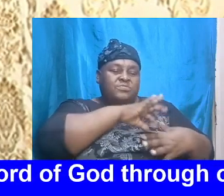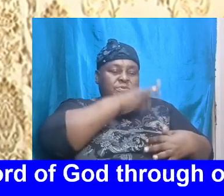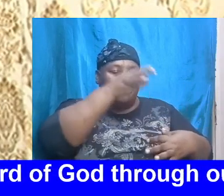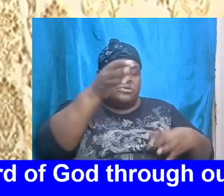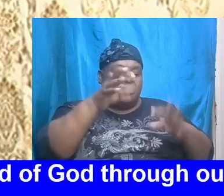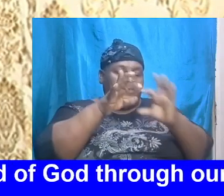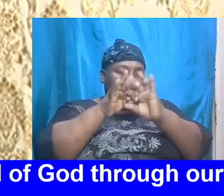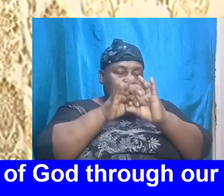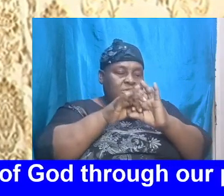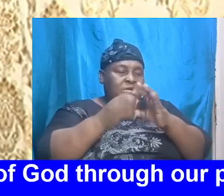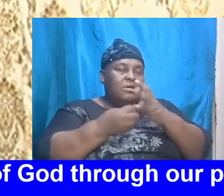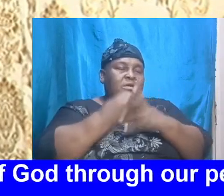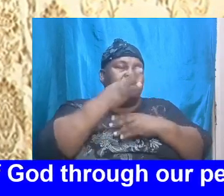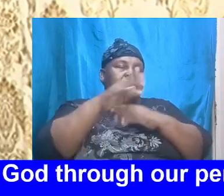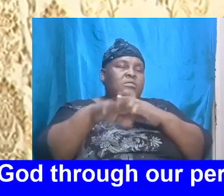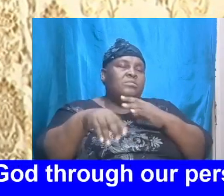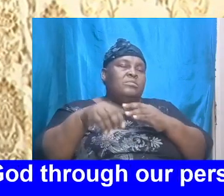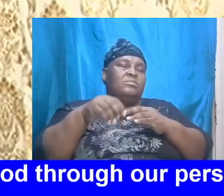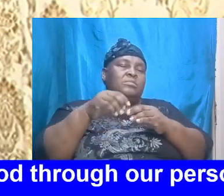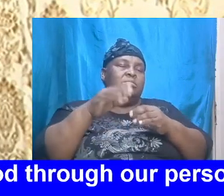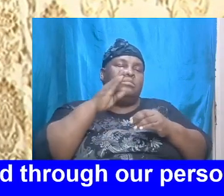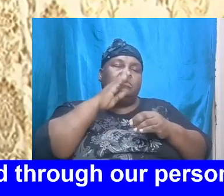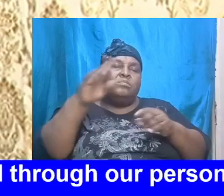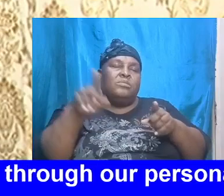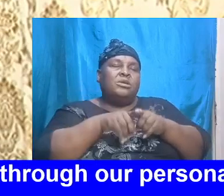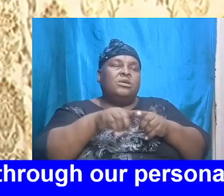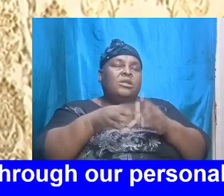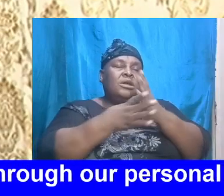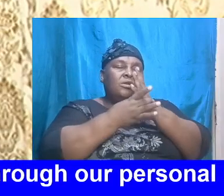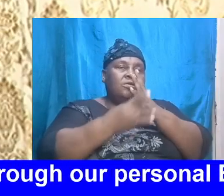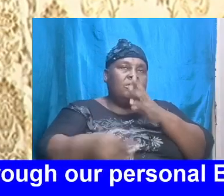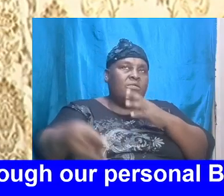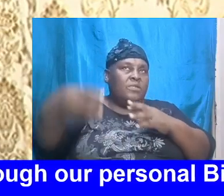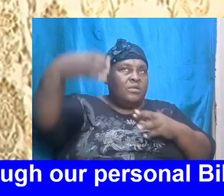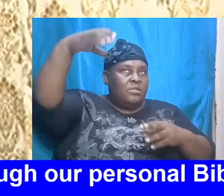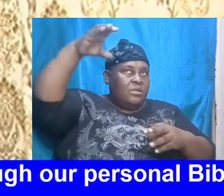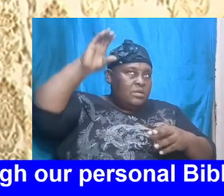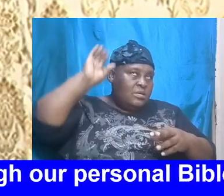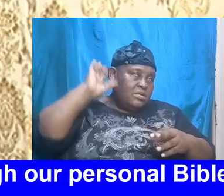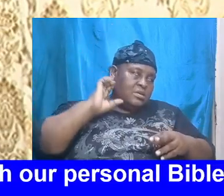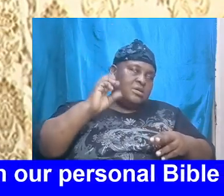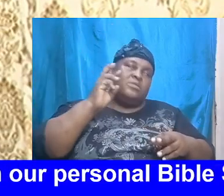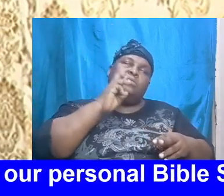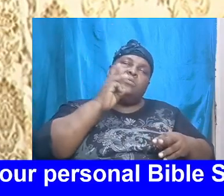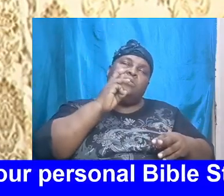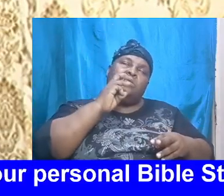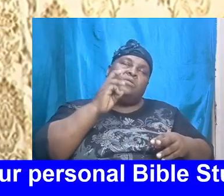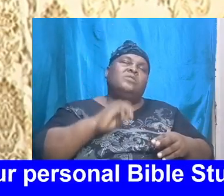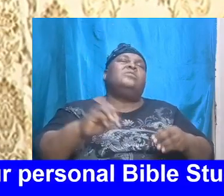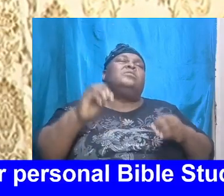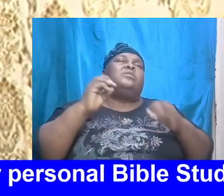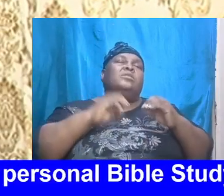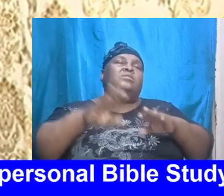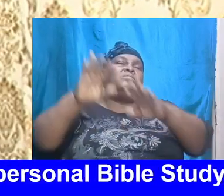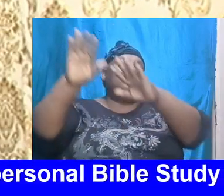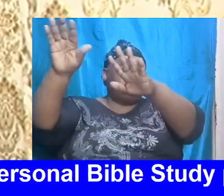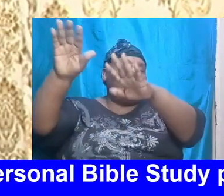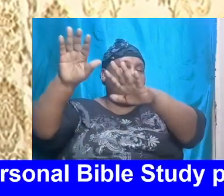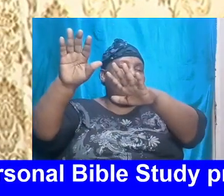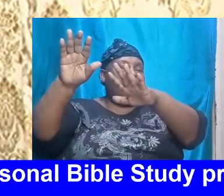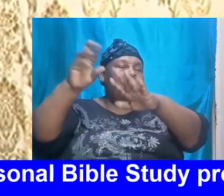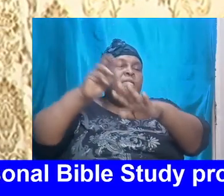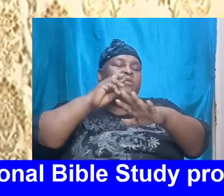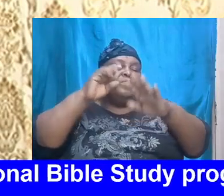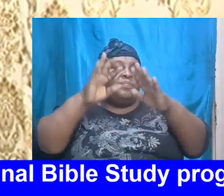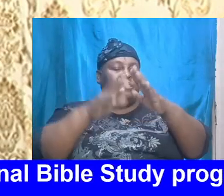like the oil that will be poured out upon Aaron's head. That it will be like the dew of Hermon. Amen. That washes the water from the top of the mountain